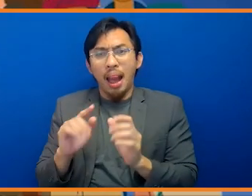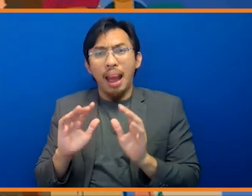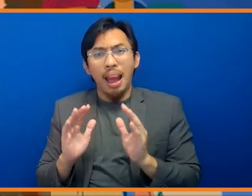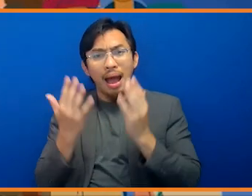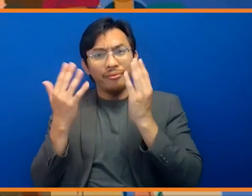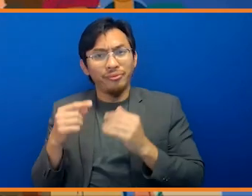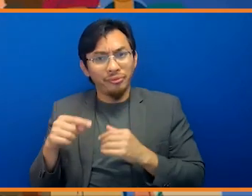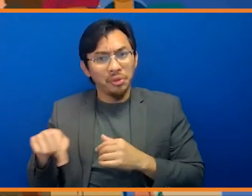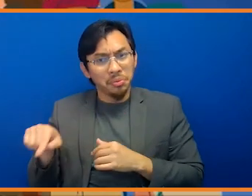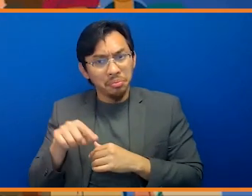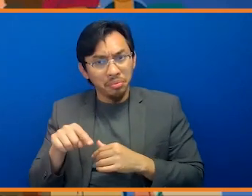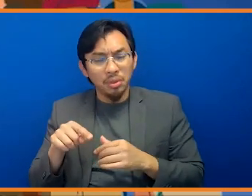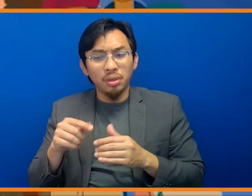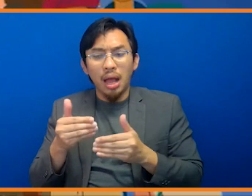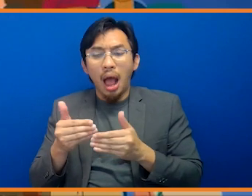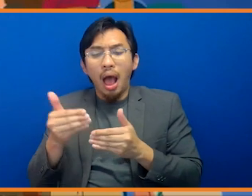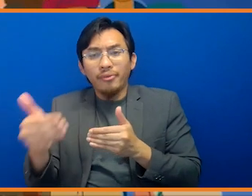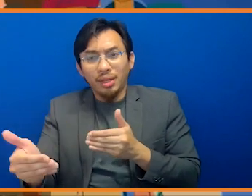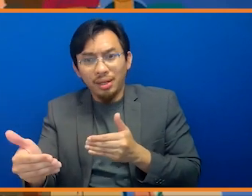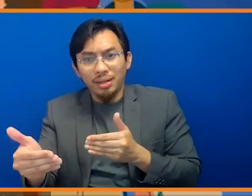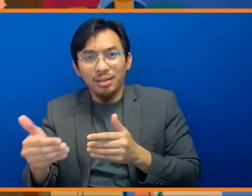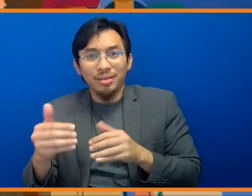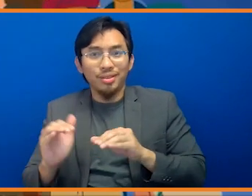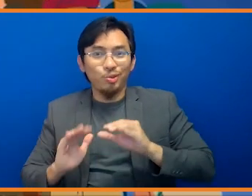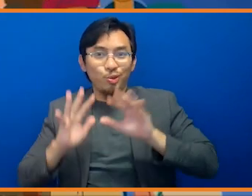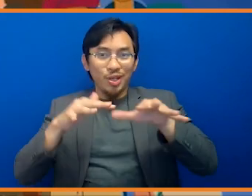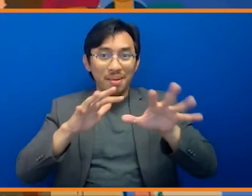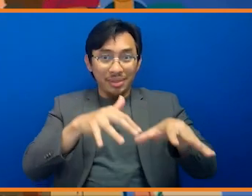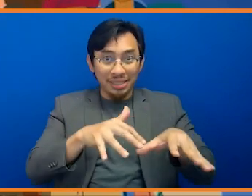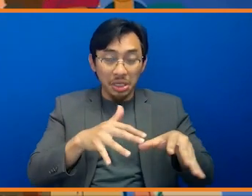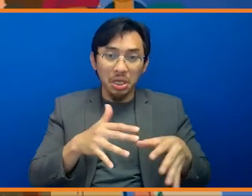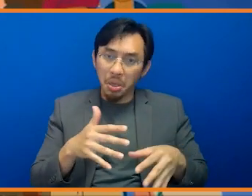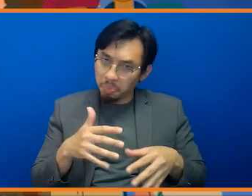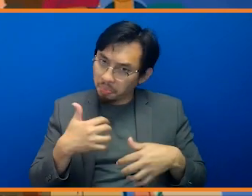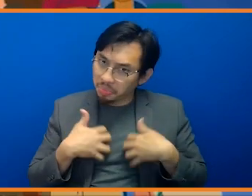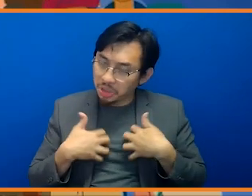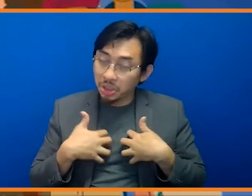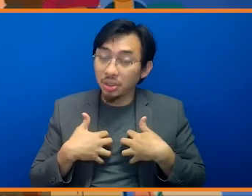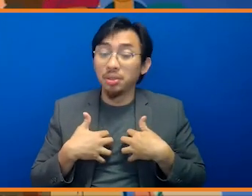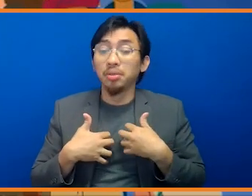people after the tsunami and